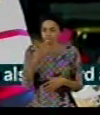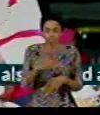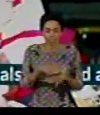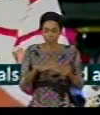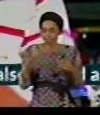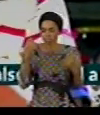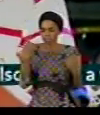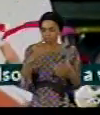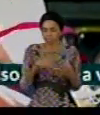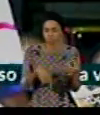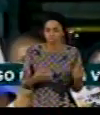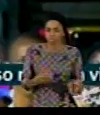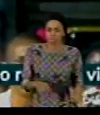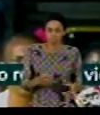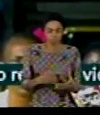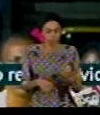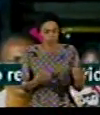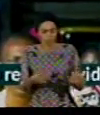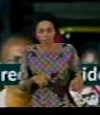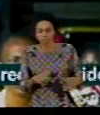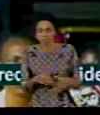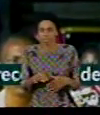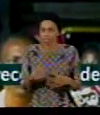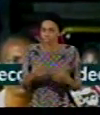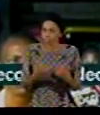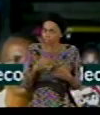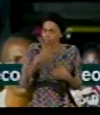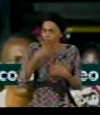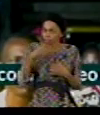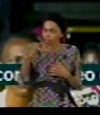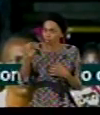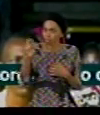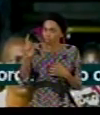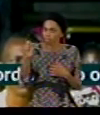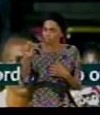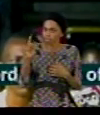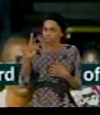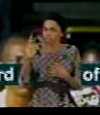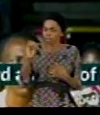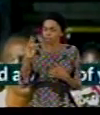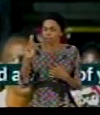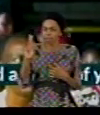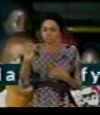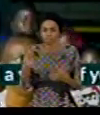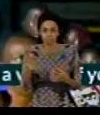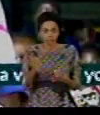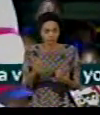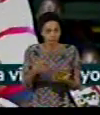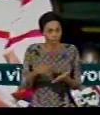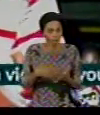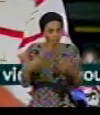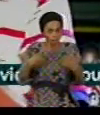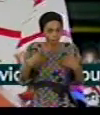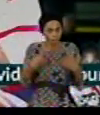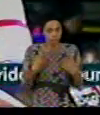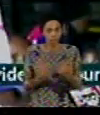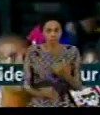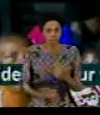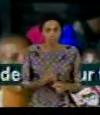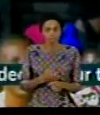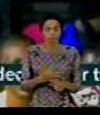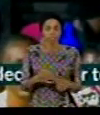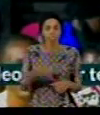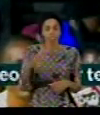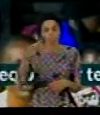is going on? What is happening? Do I have stroke? What is going on at this age? So I was so fearful. Then my wife said,